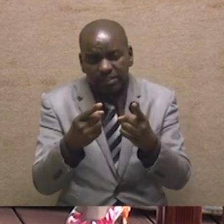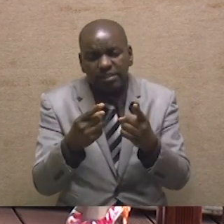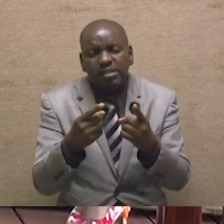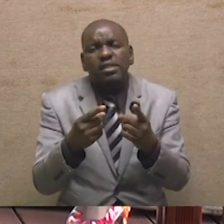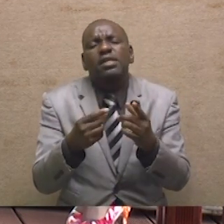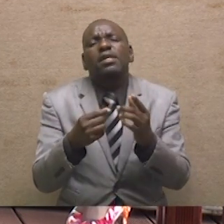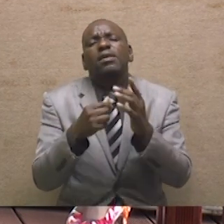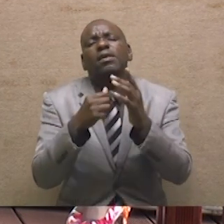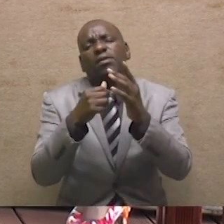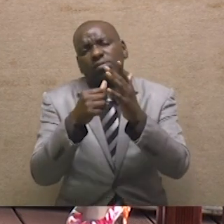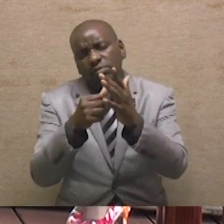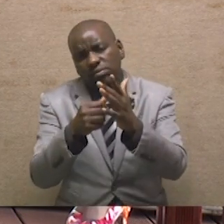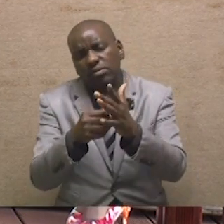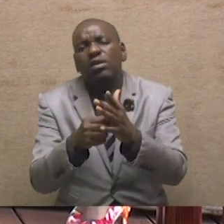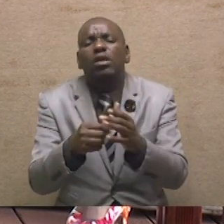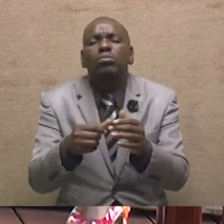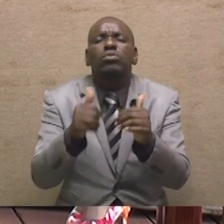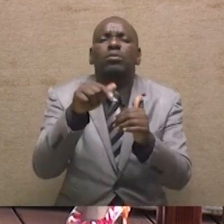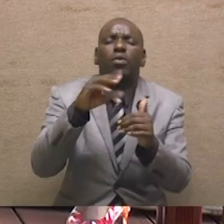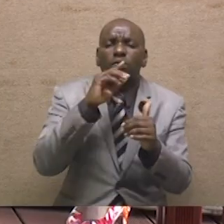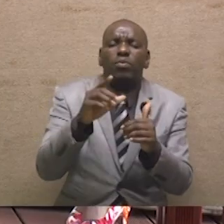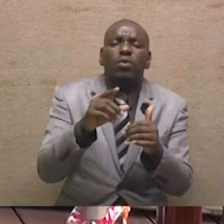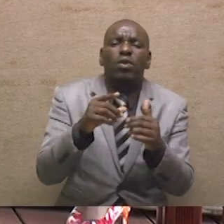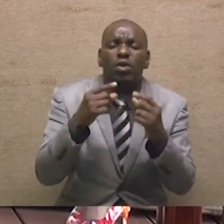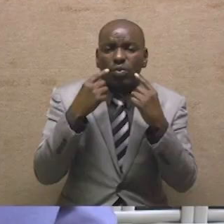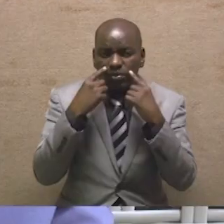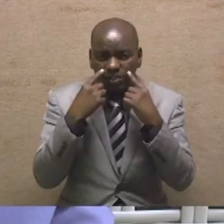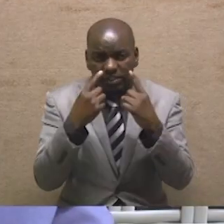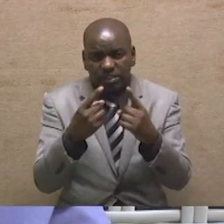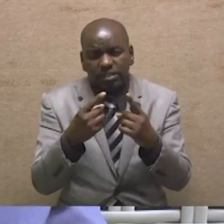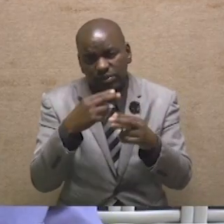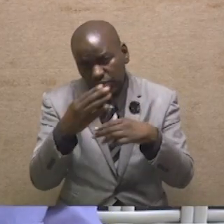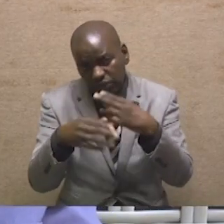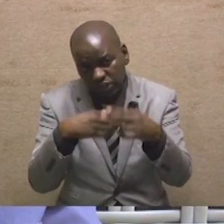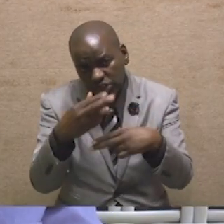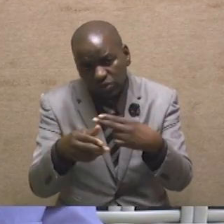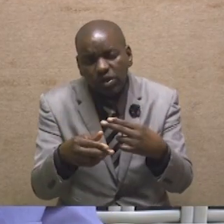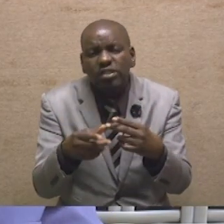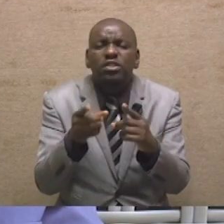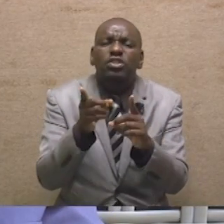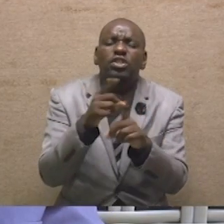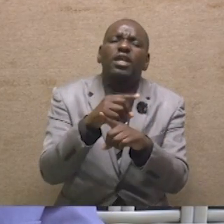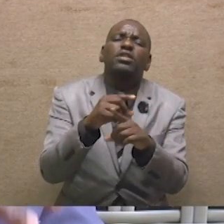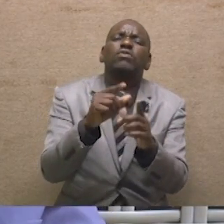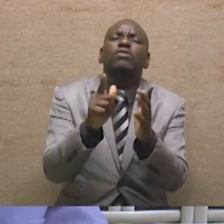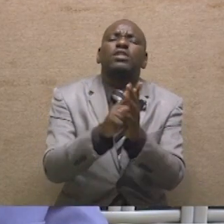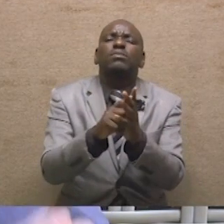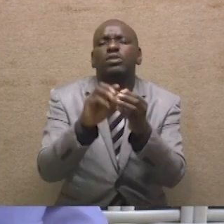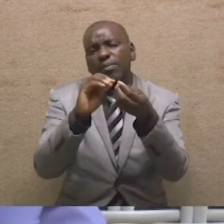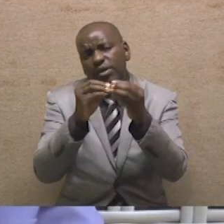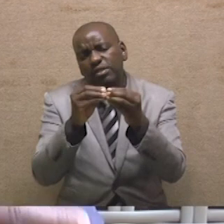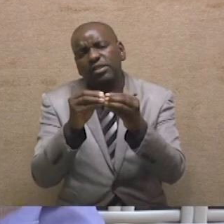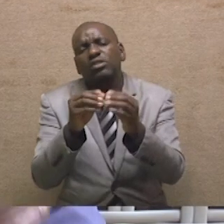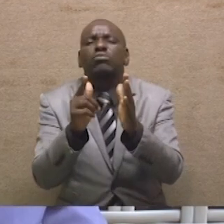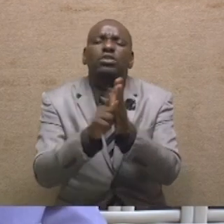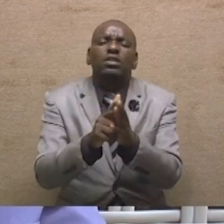having created it, we mustn't see it as something cast in concrete. We must see that there's a continuous review